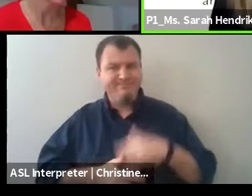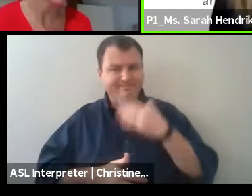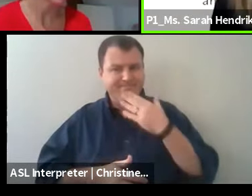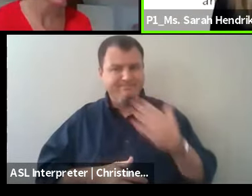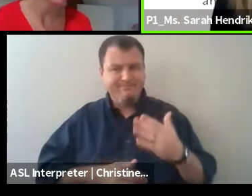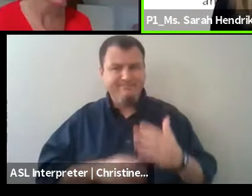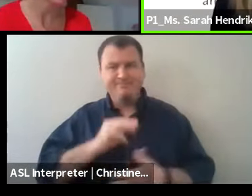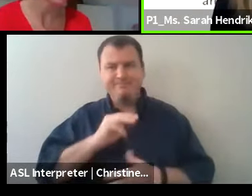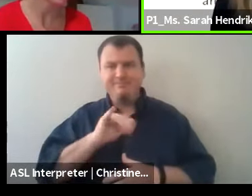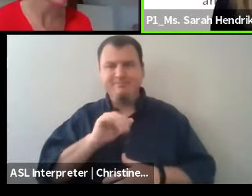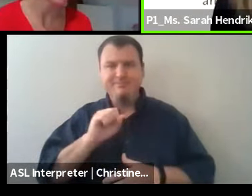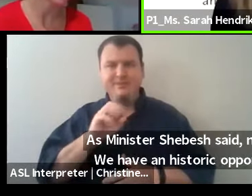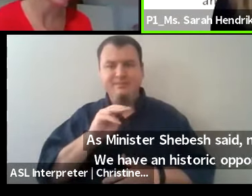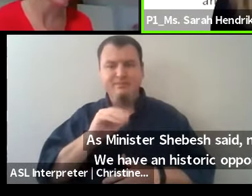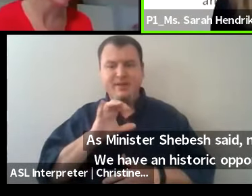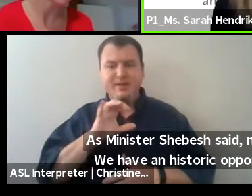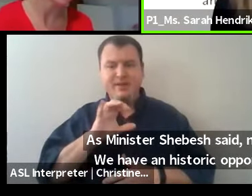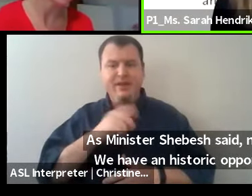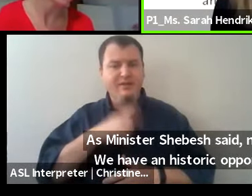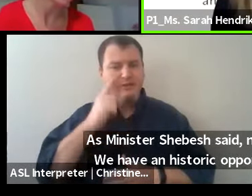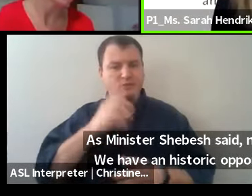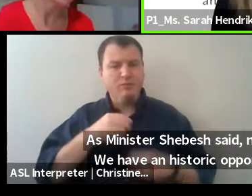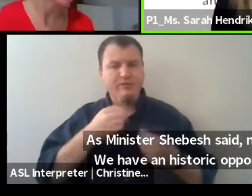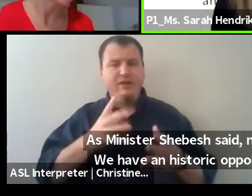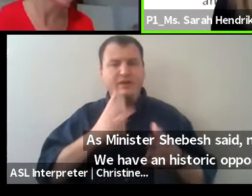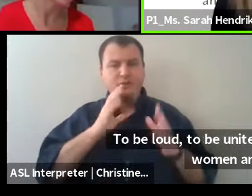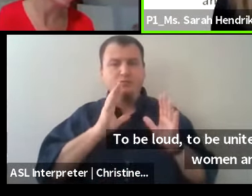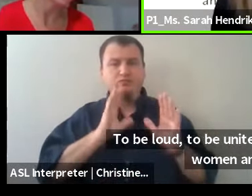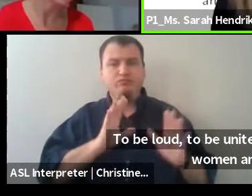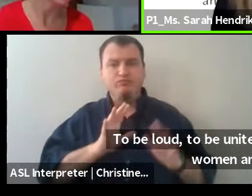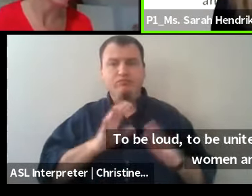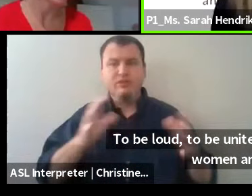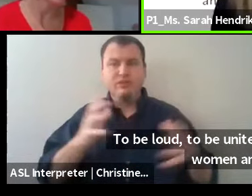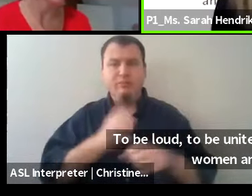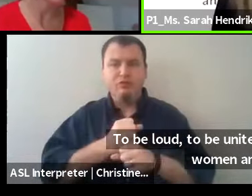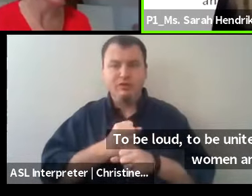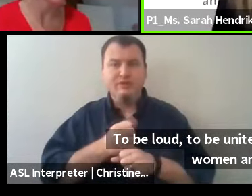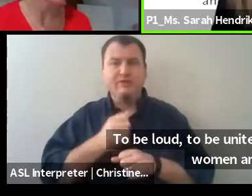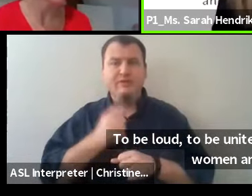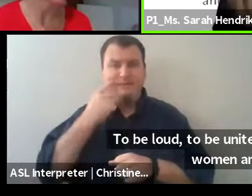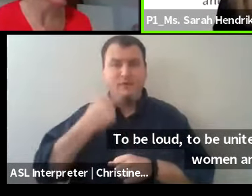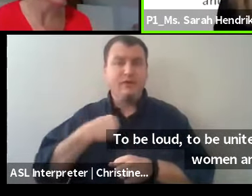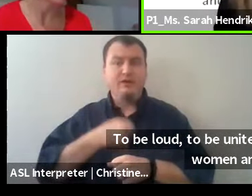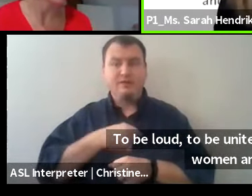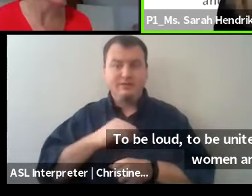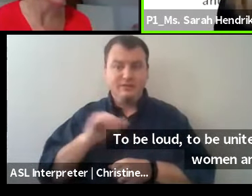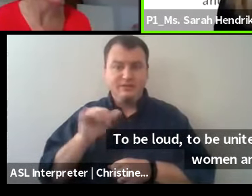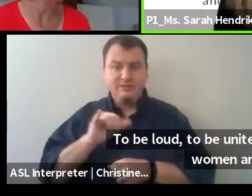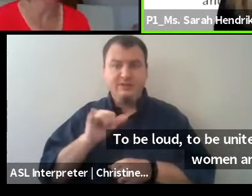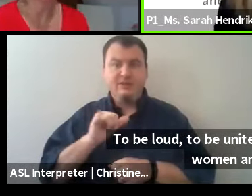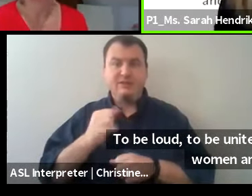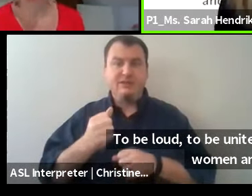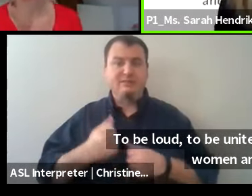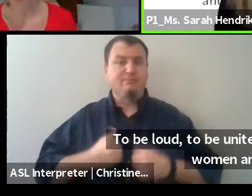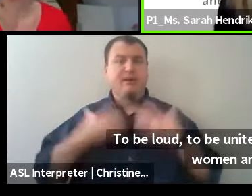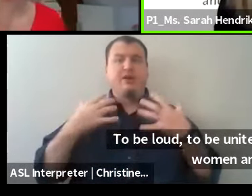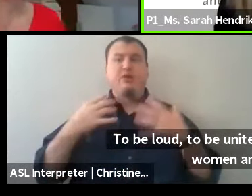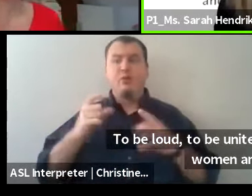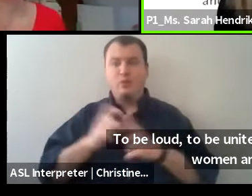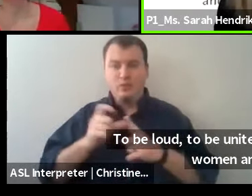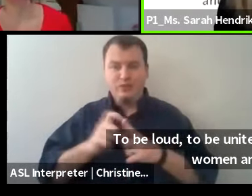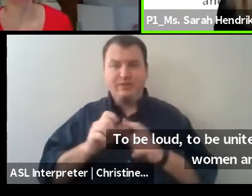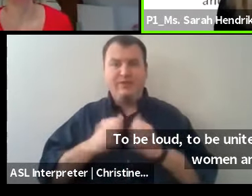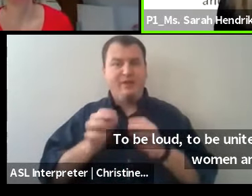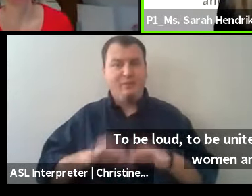Maycock. You have provided, I think, such a phenomenal summary for us, as well as inspiring words about how